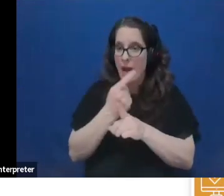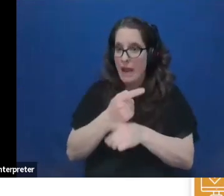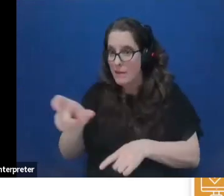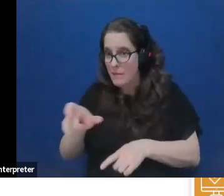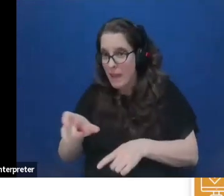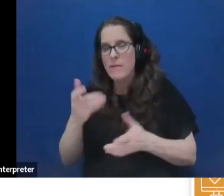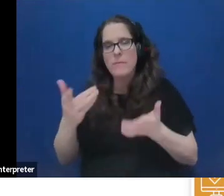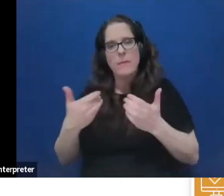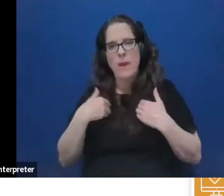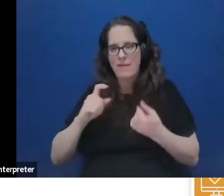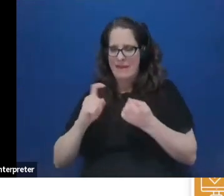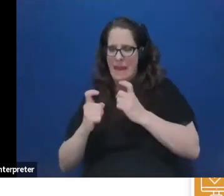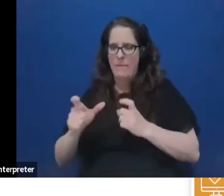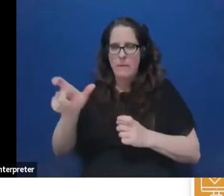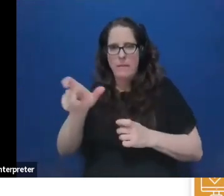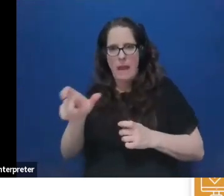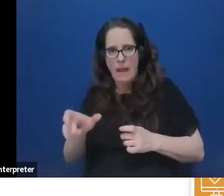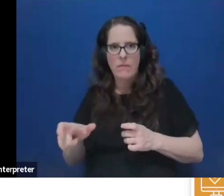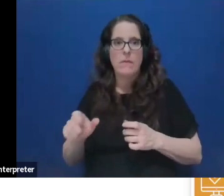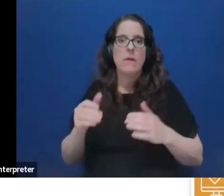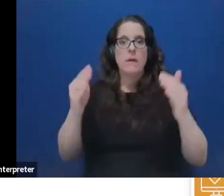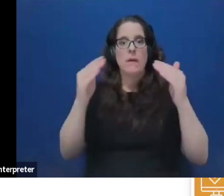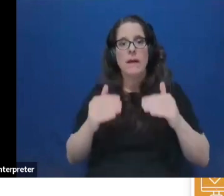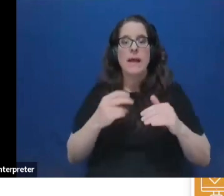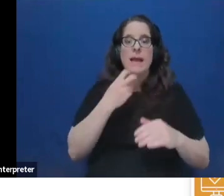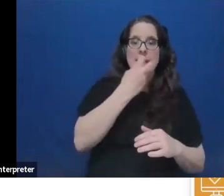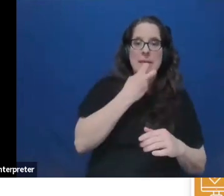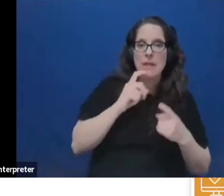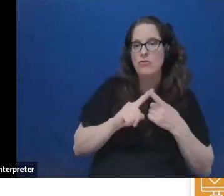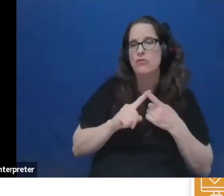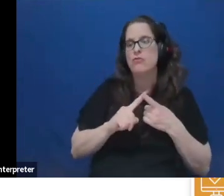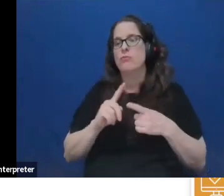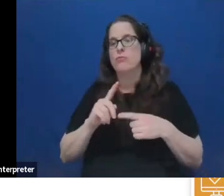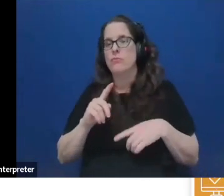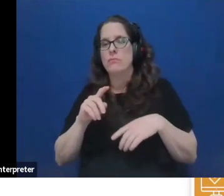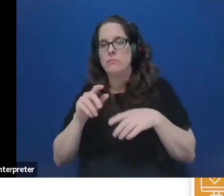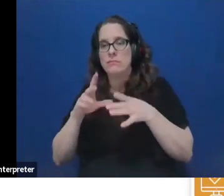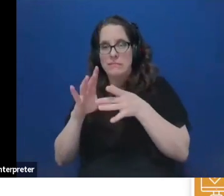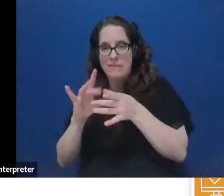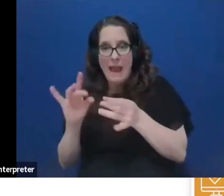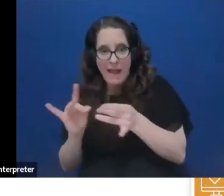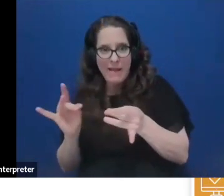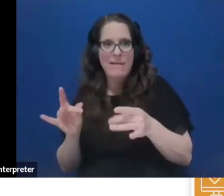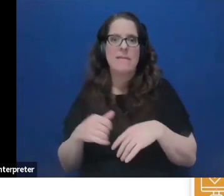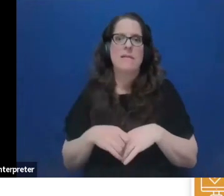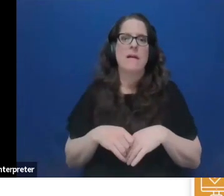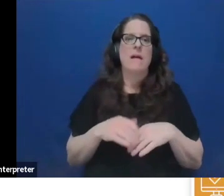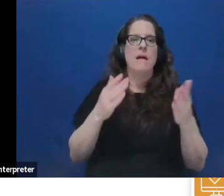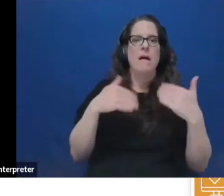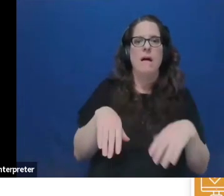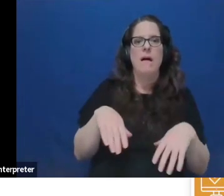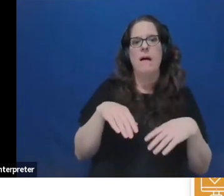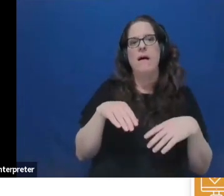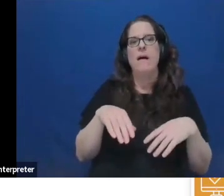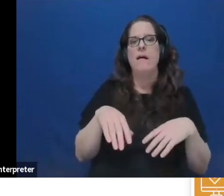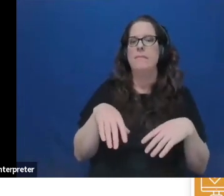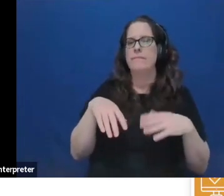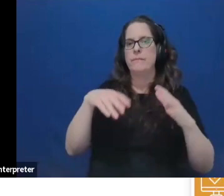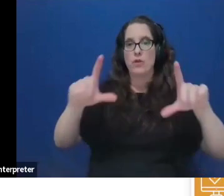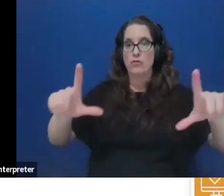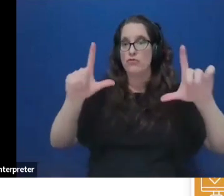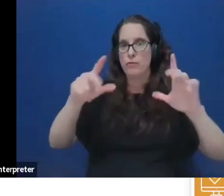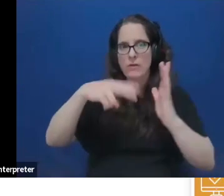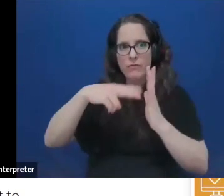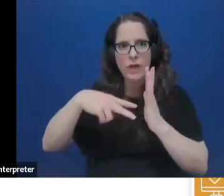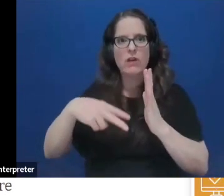as a lot of you know, is something very big. Screen readers is huge in the developmental disability world. Typing aid, it goes on and on and